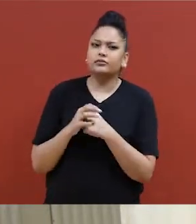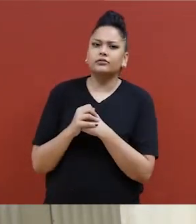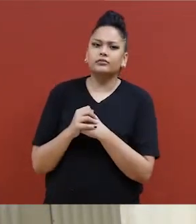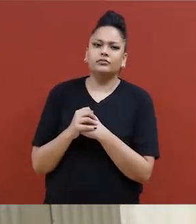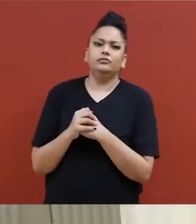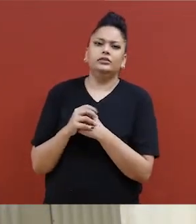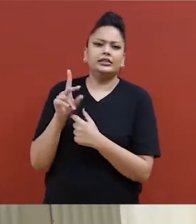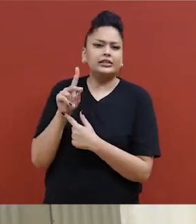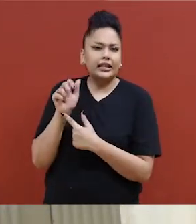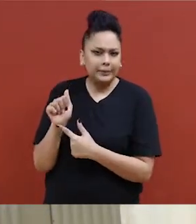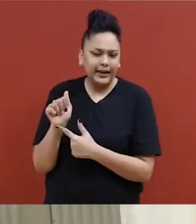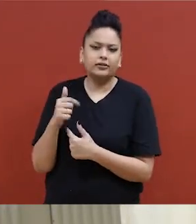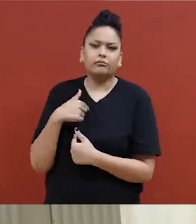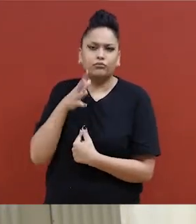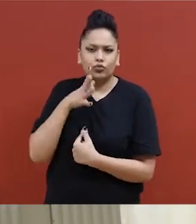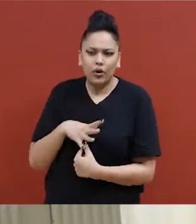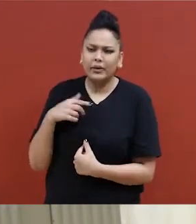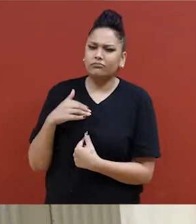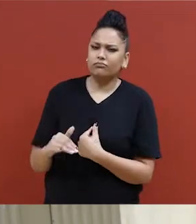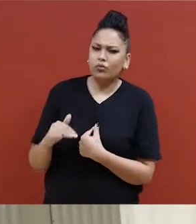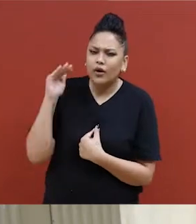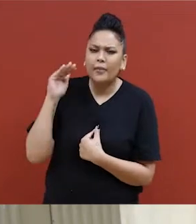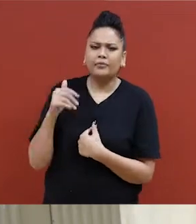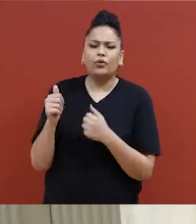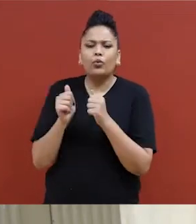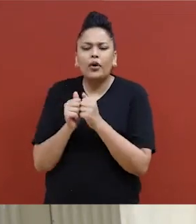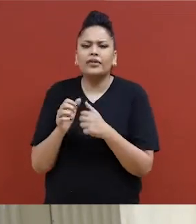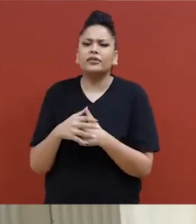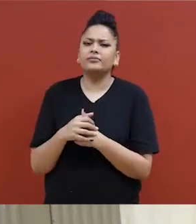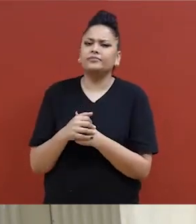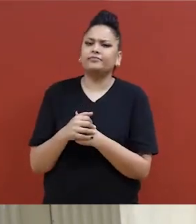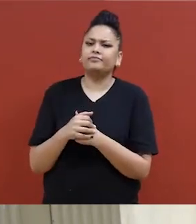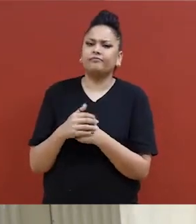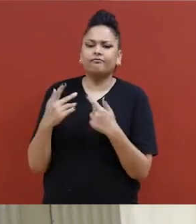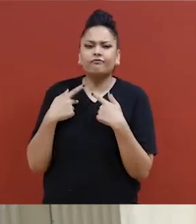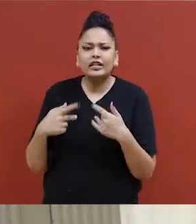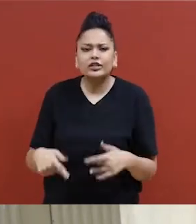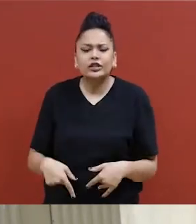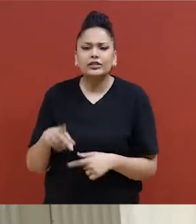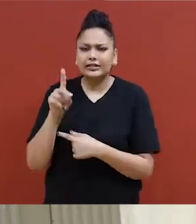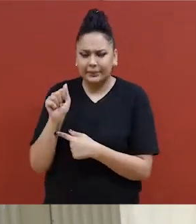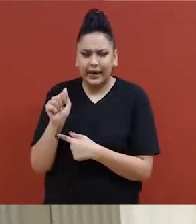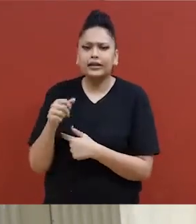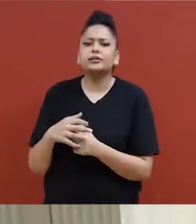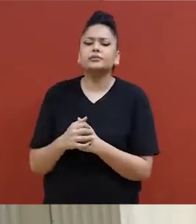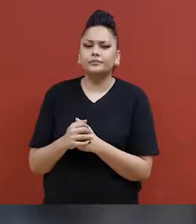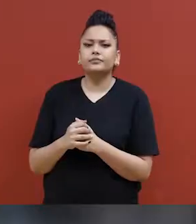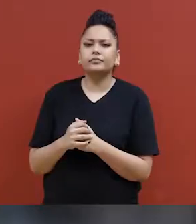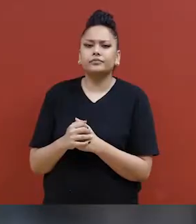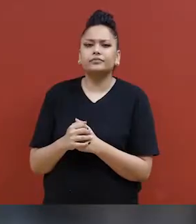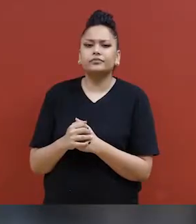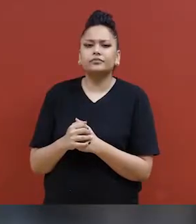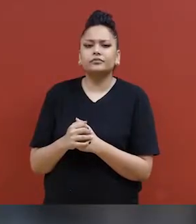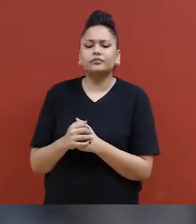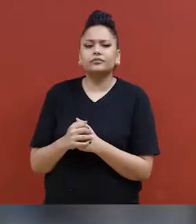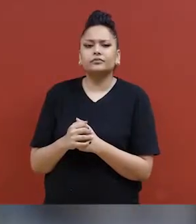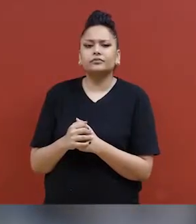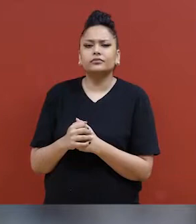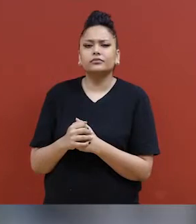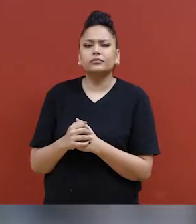up as a female with a physical disability,